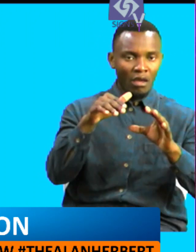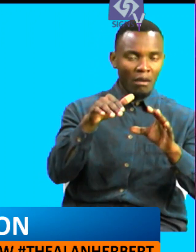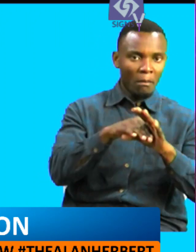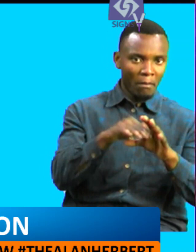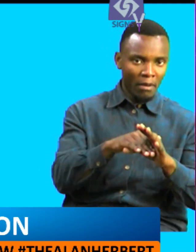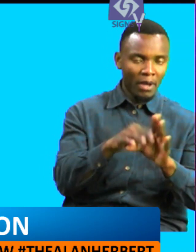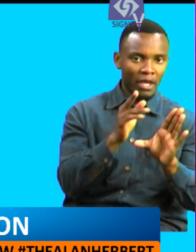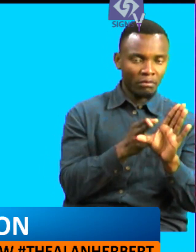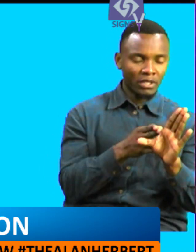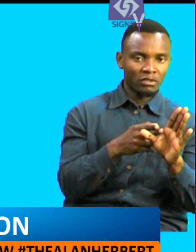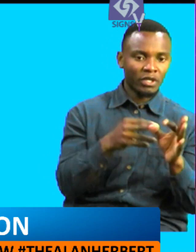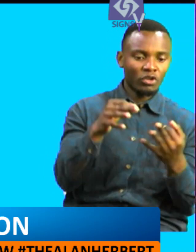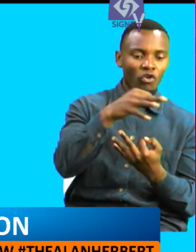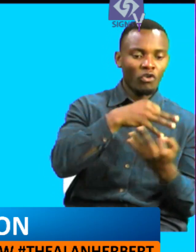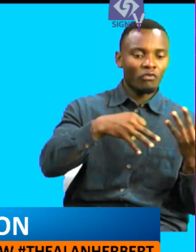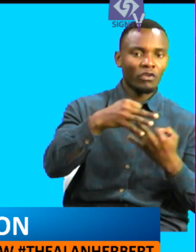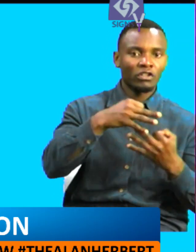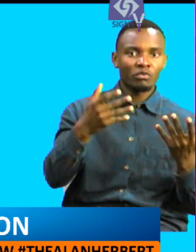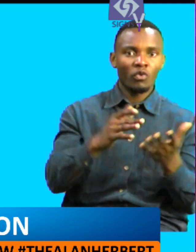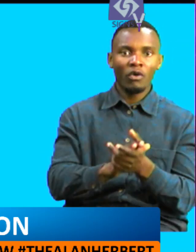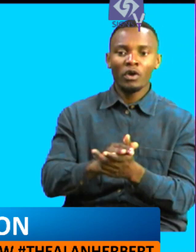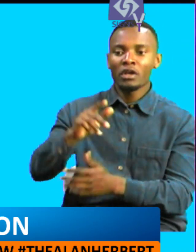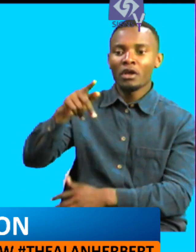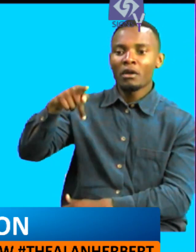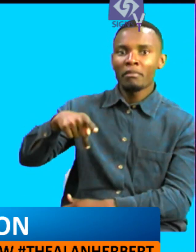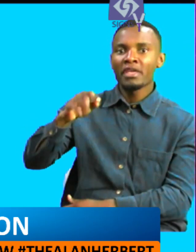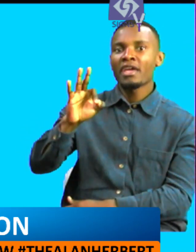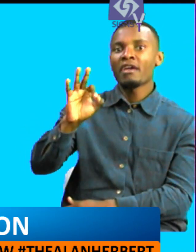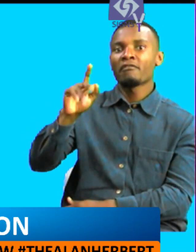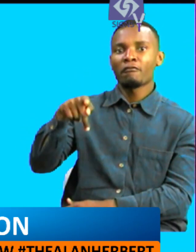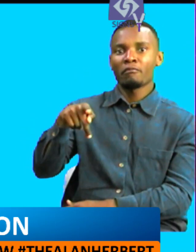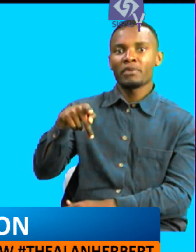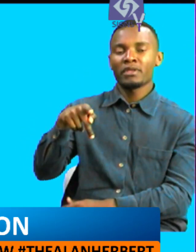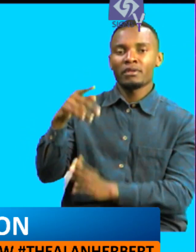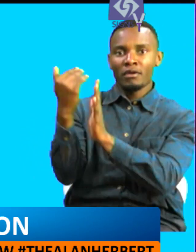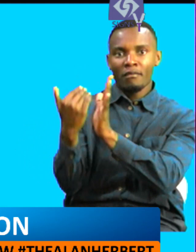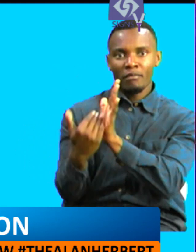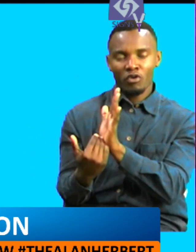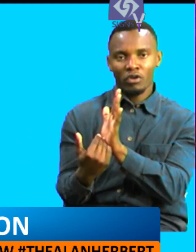that the PFP. Professional fellows